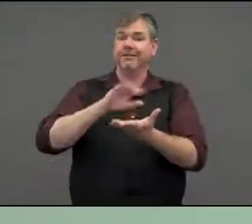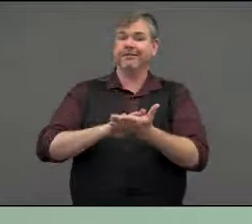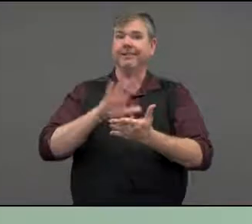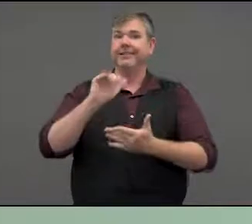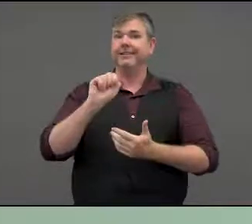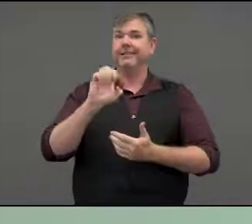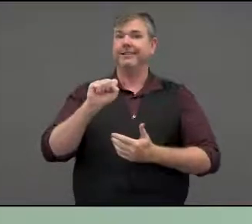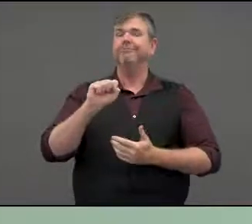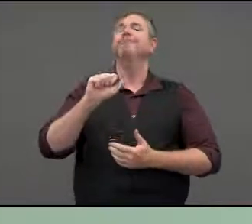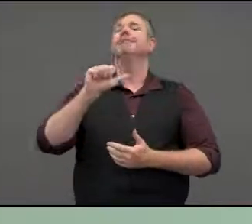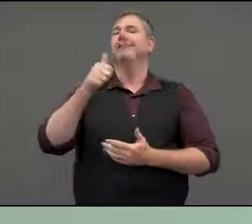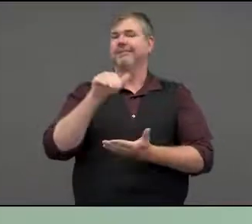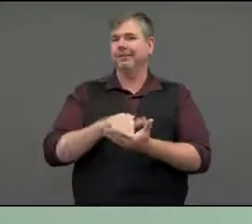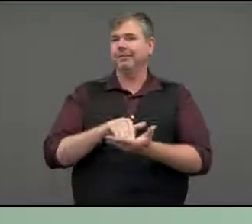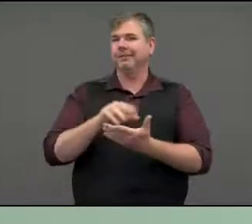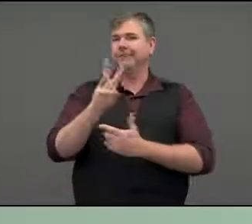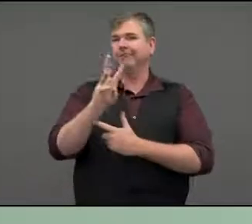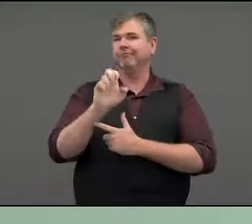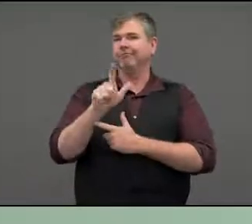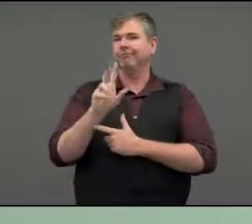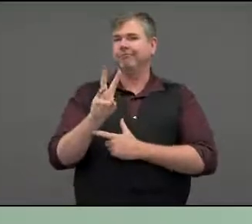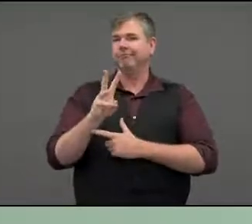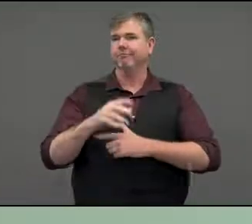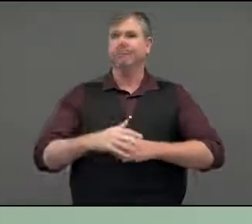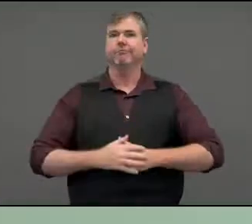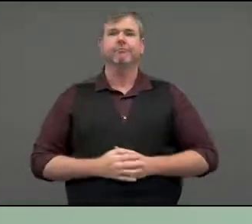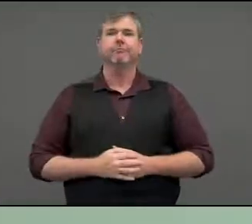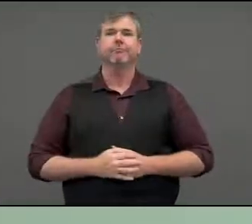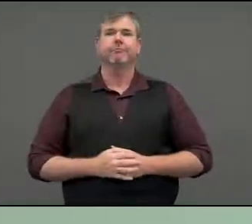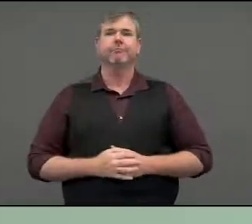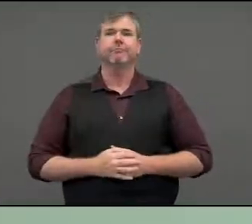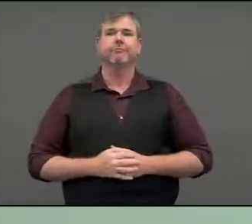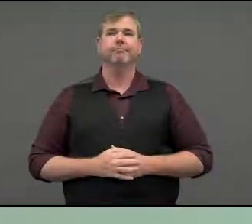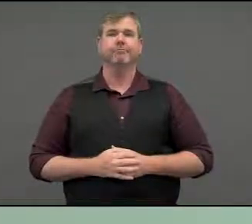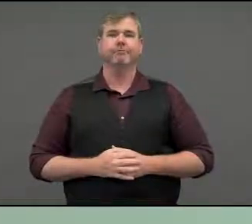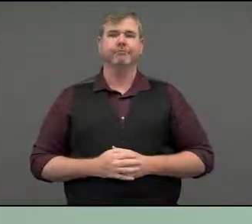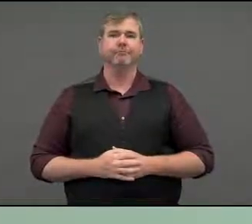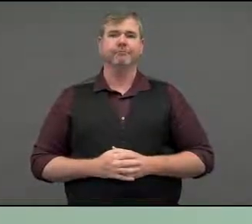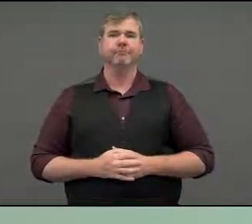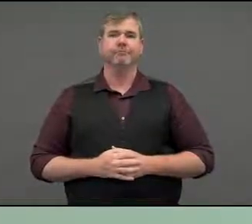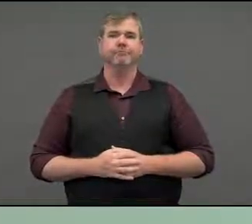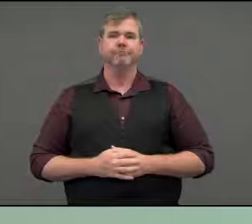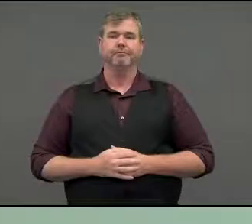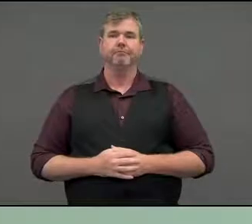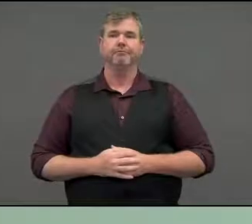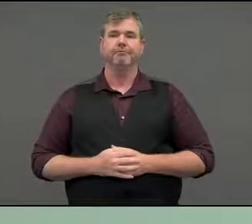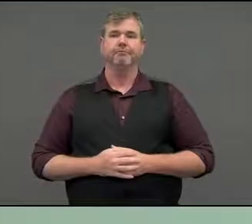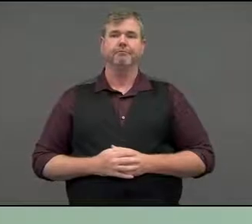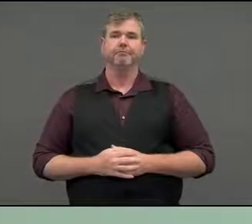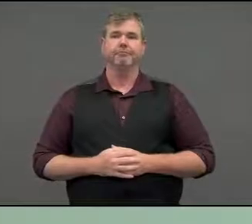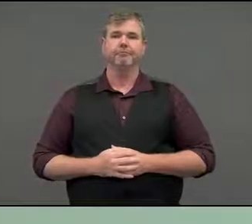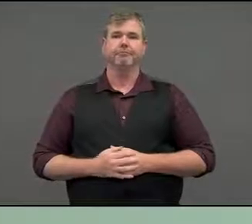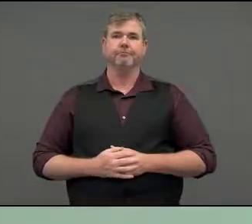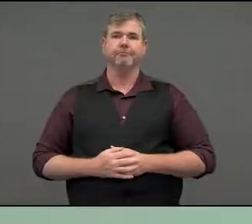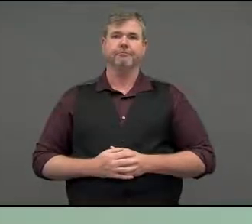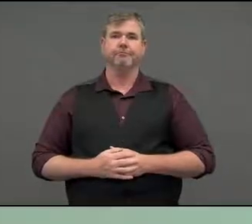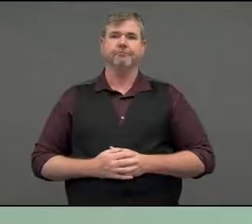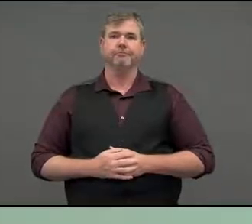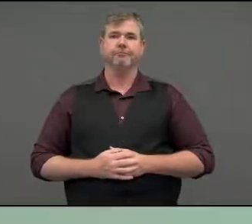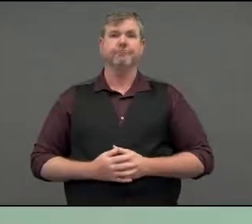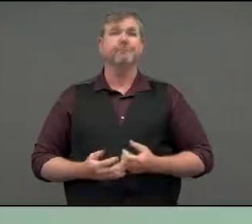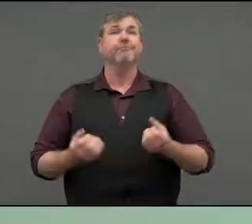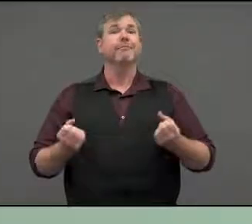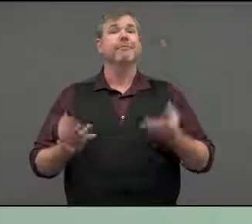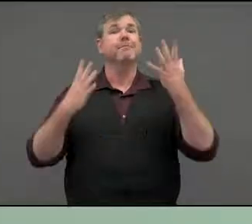We are currently at 10,626 cases, 191 deaths, no new deaths as of